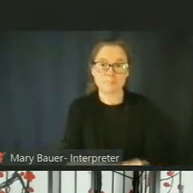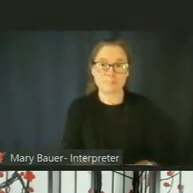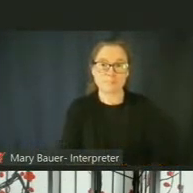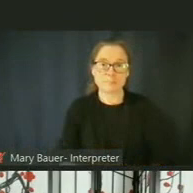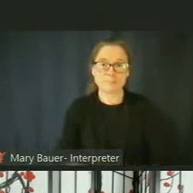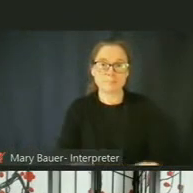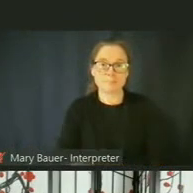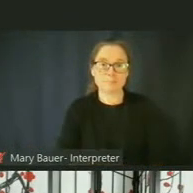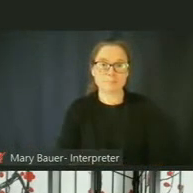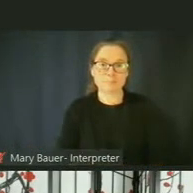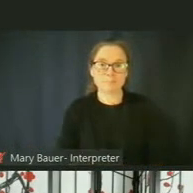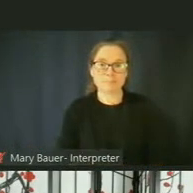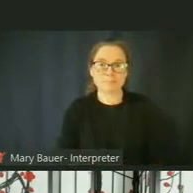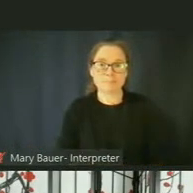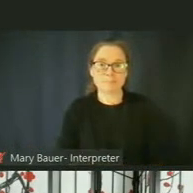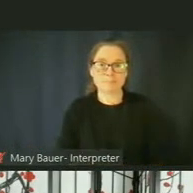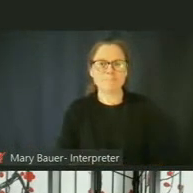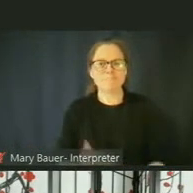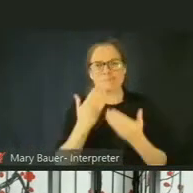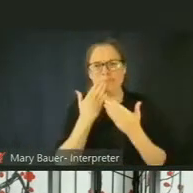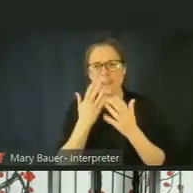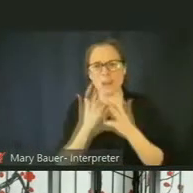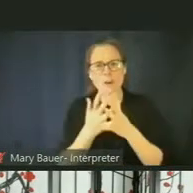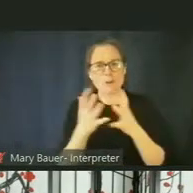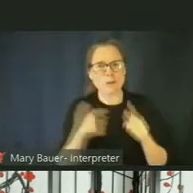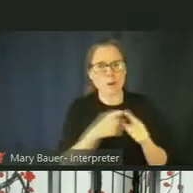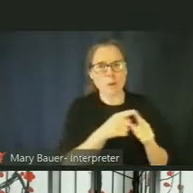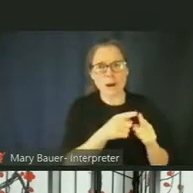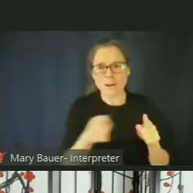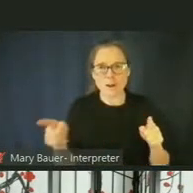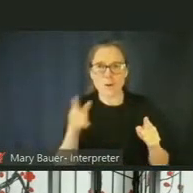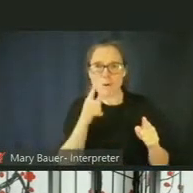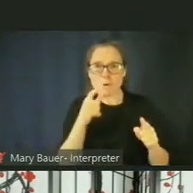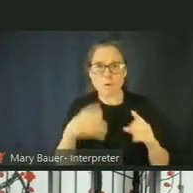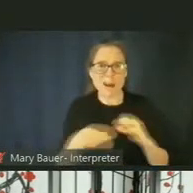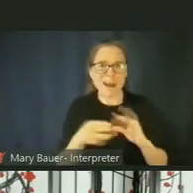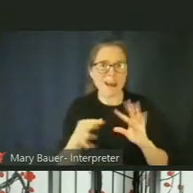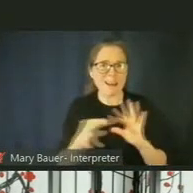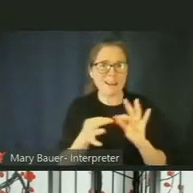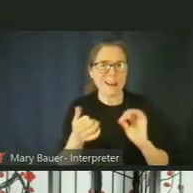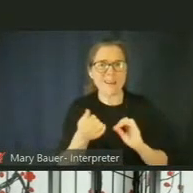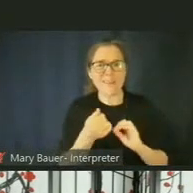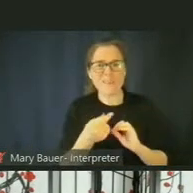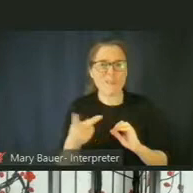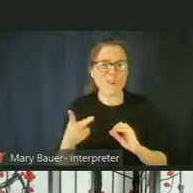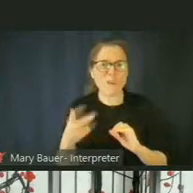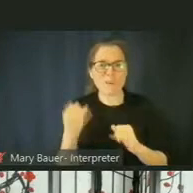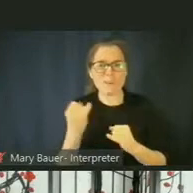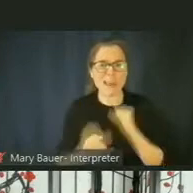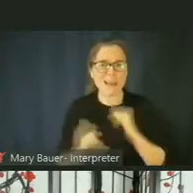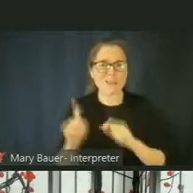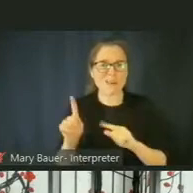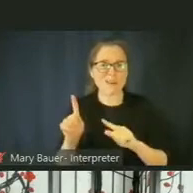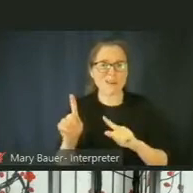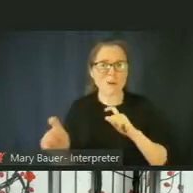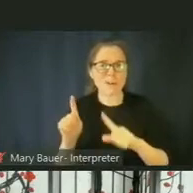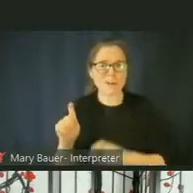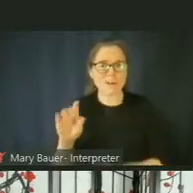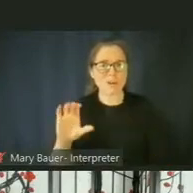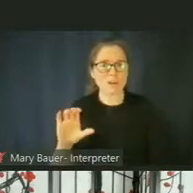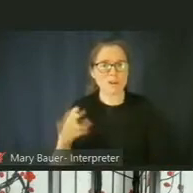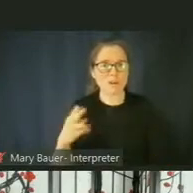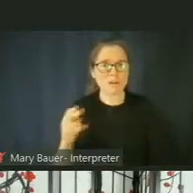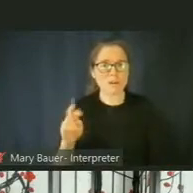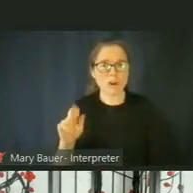Thank you so much to our panel. I just have a few follow-up questions. Charlene, thank you so much